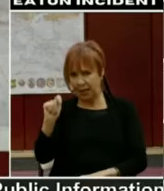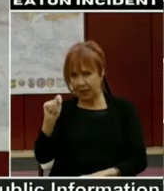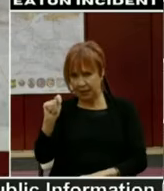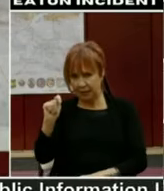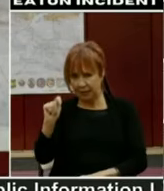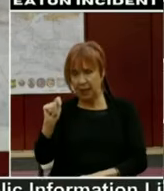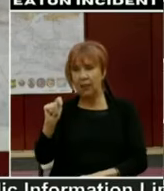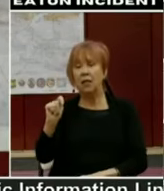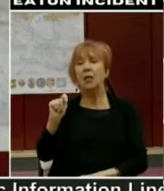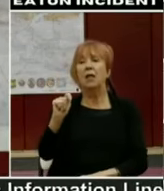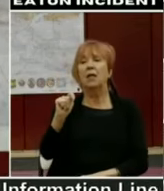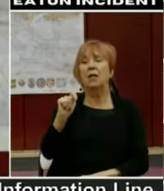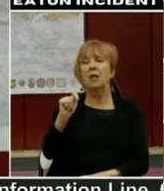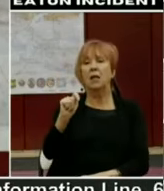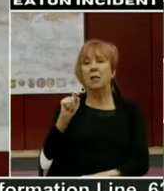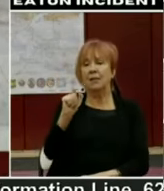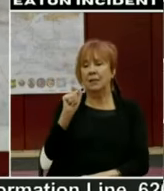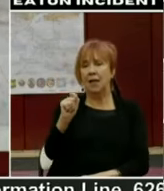PROTECT